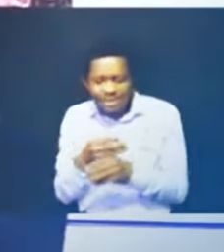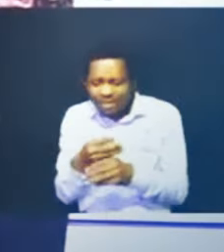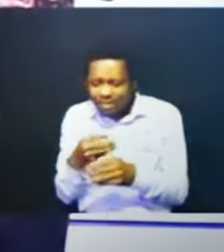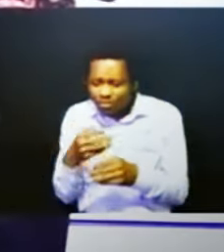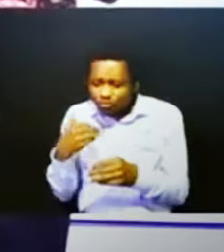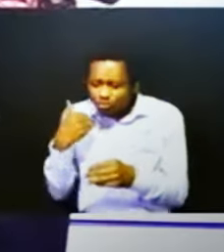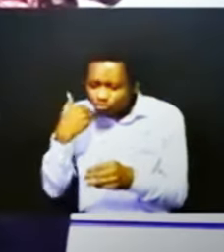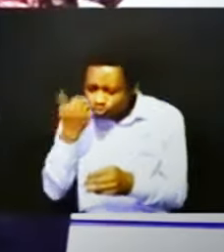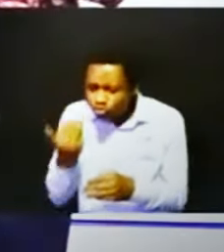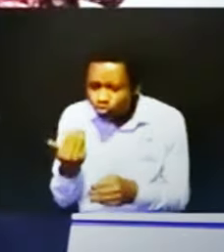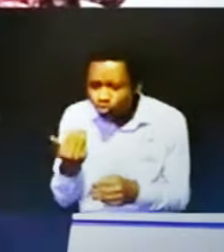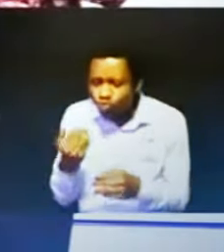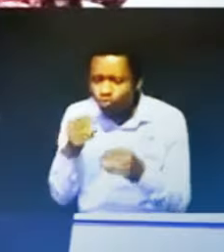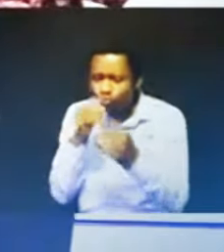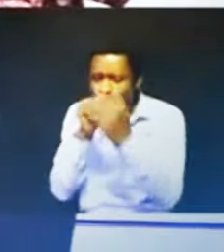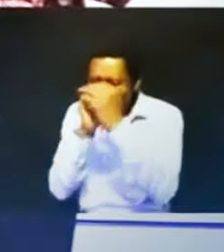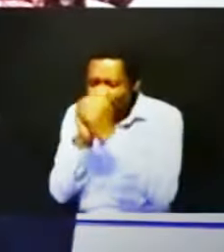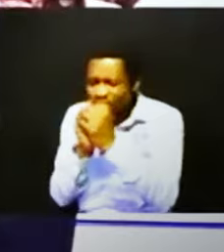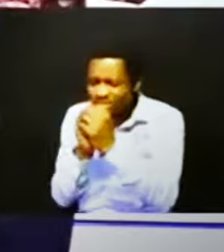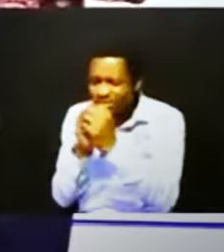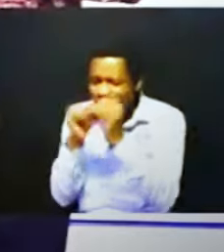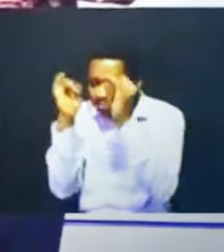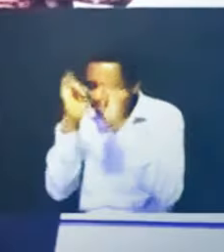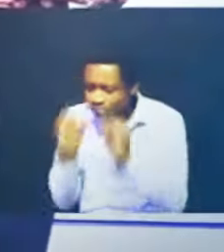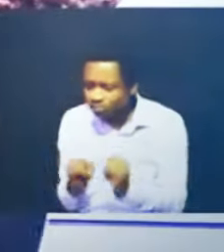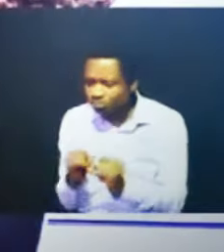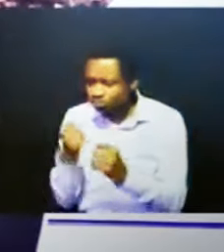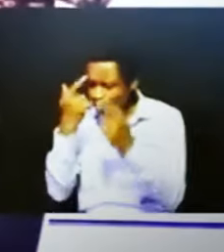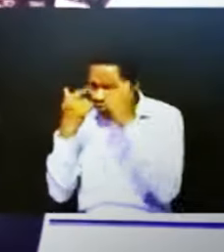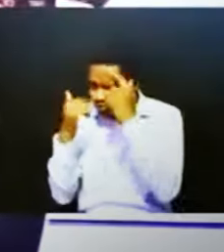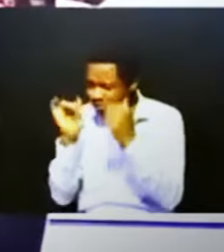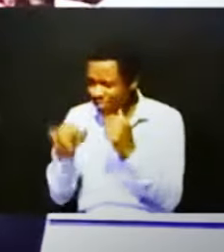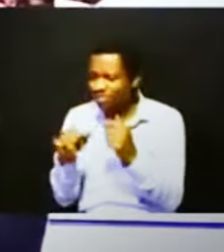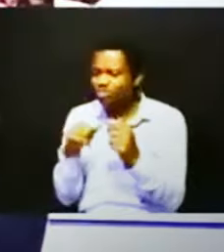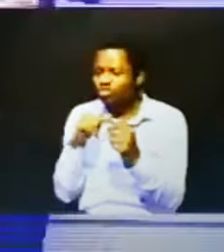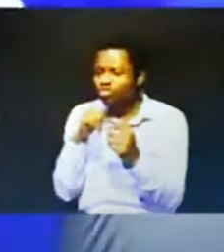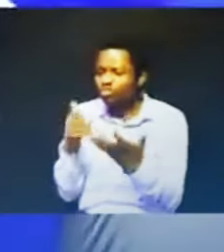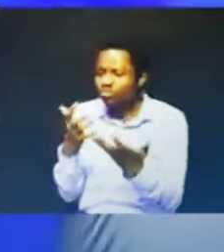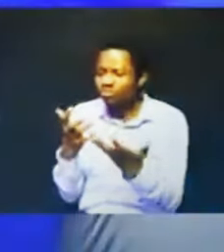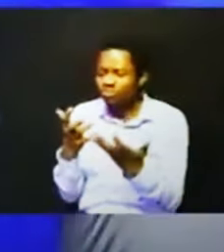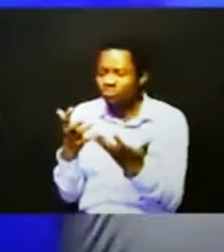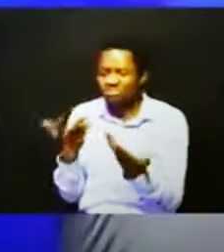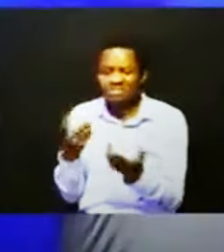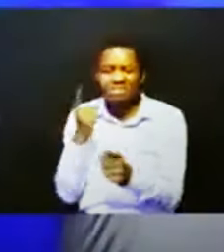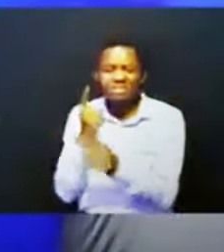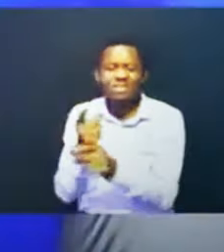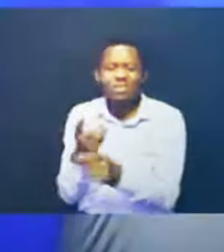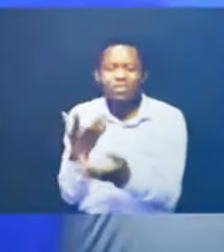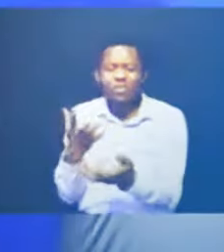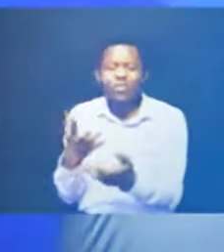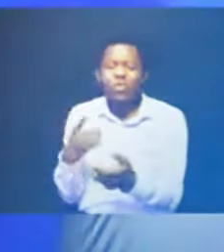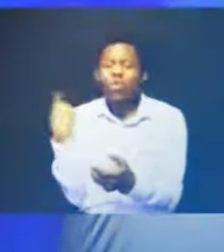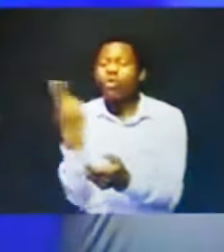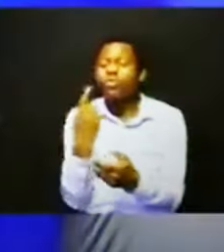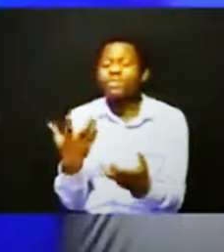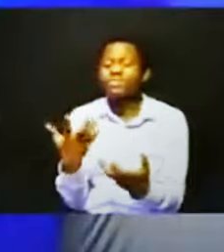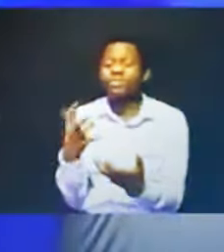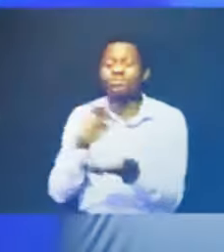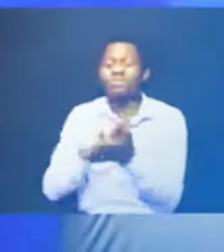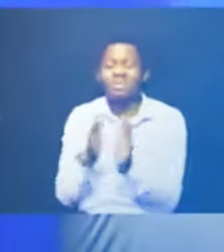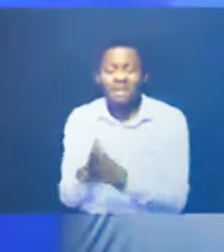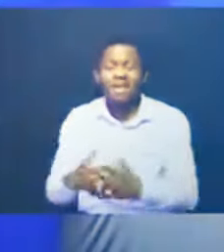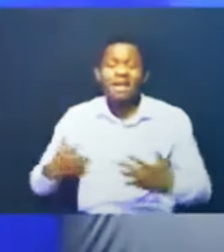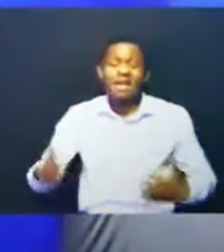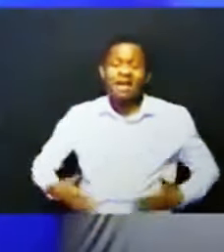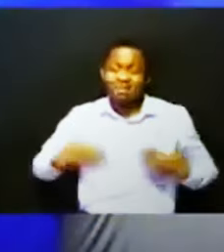to be the goddess of fertility. So they always want to live in that kind of life. So that is why Israel